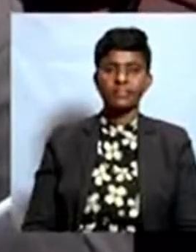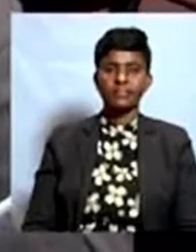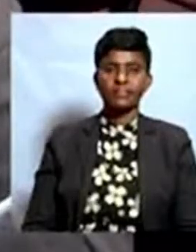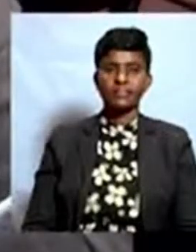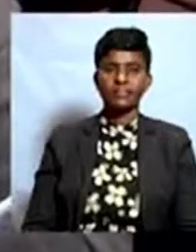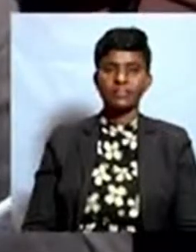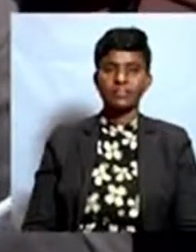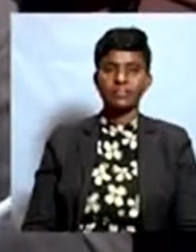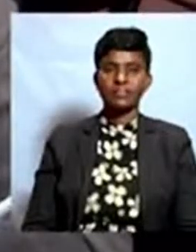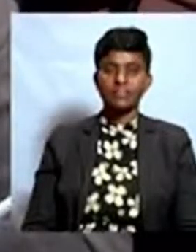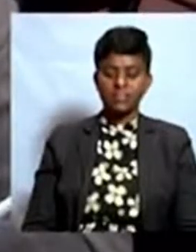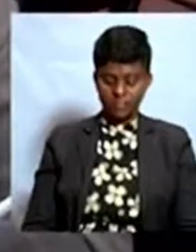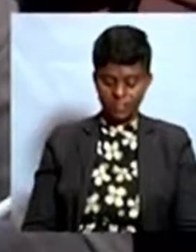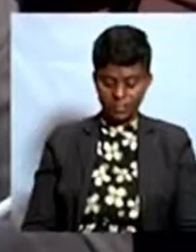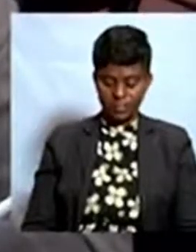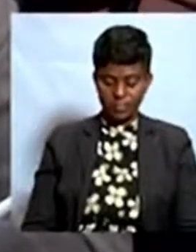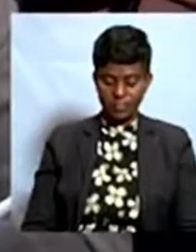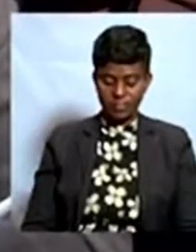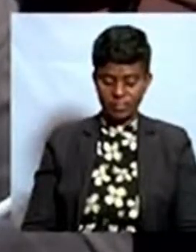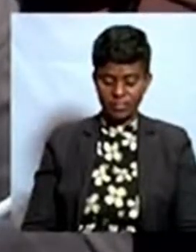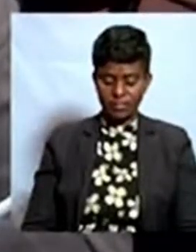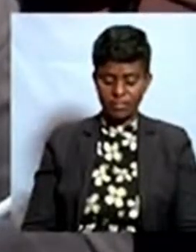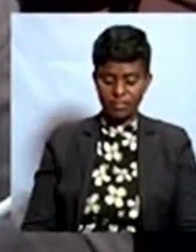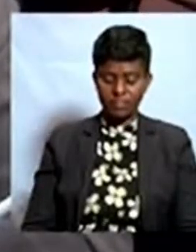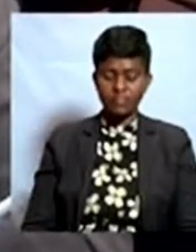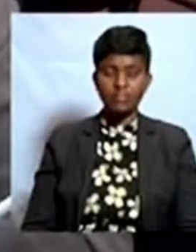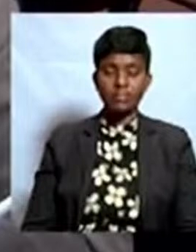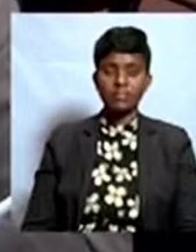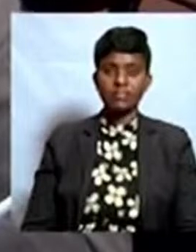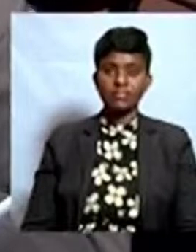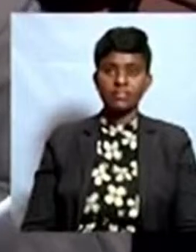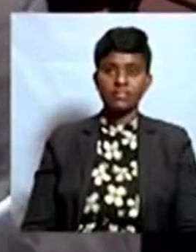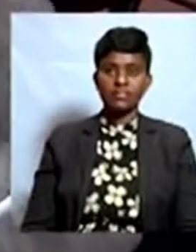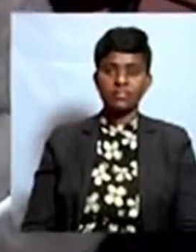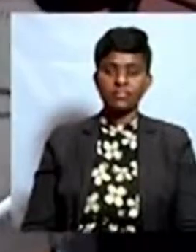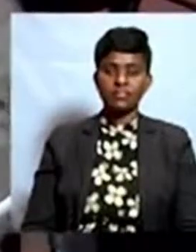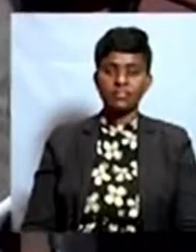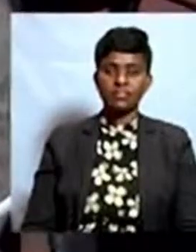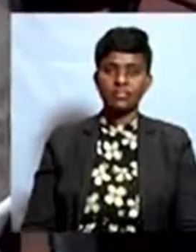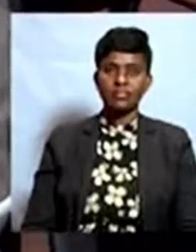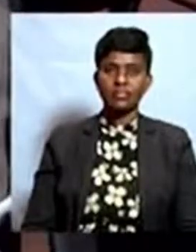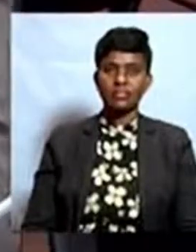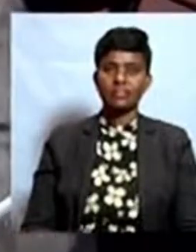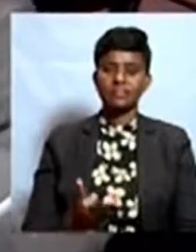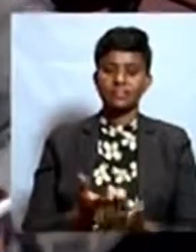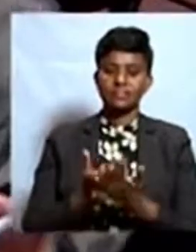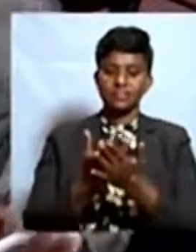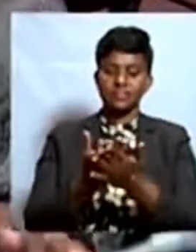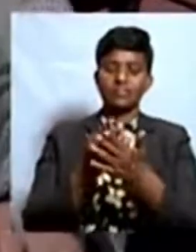aspect of your audit. Thank you. I submit.